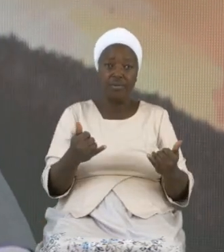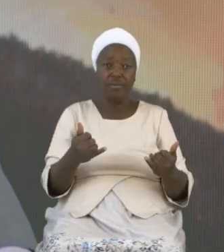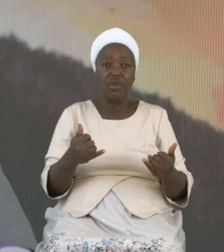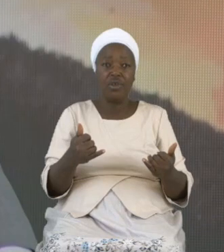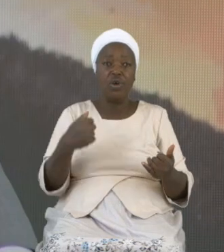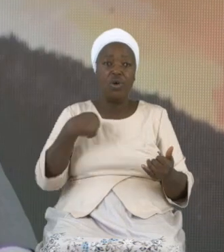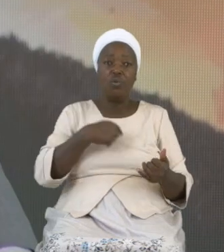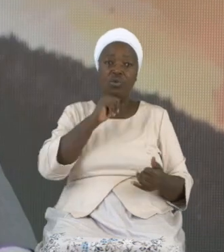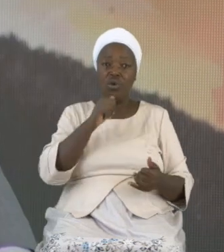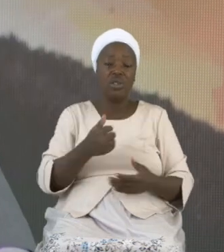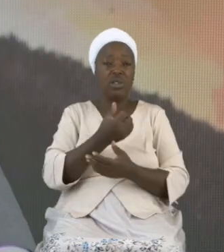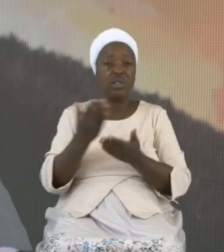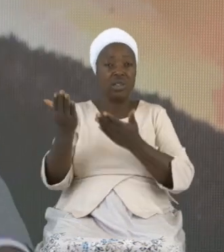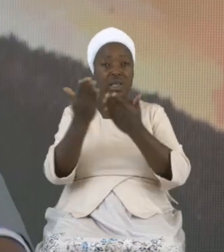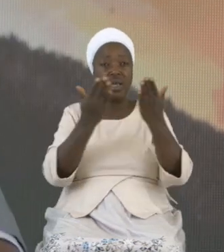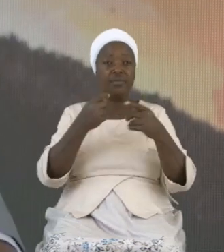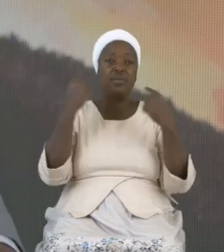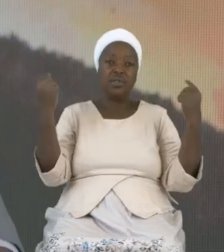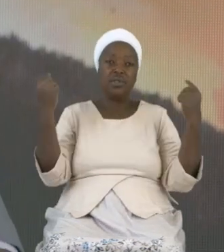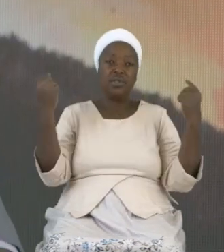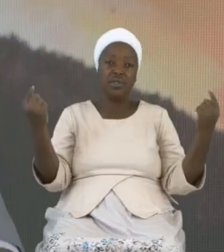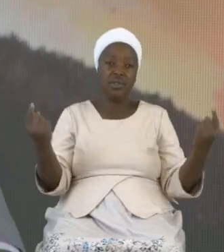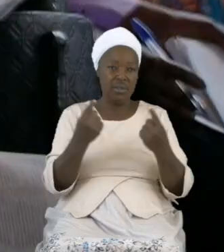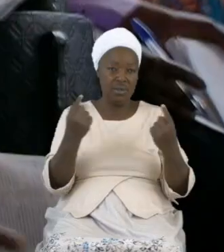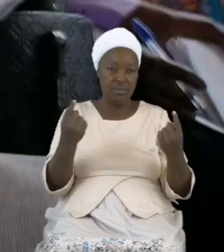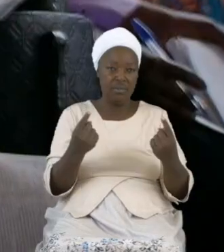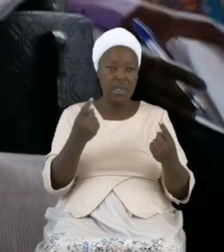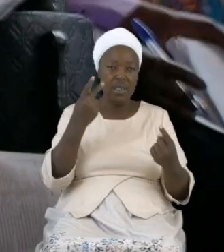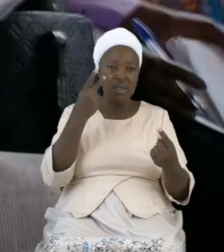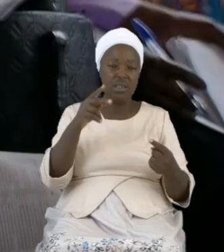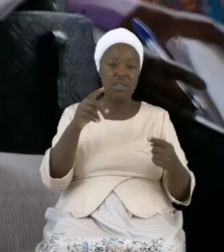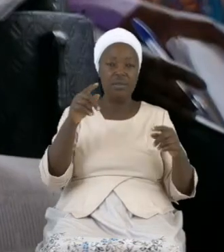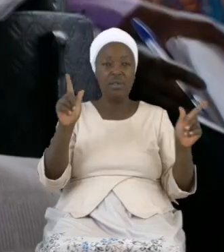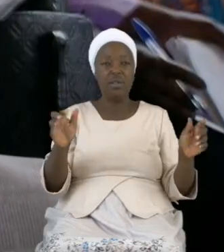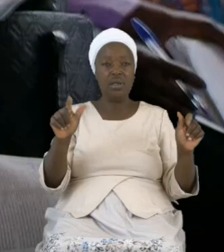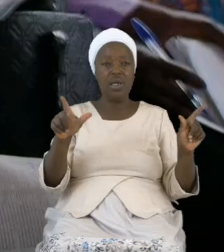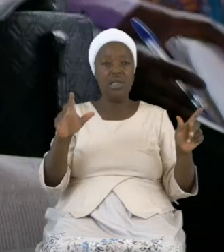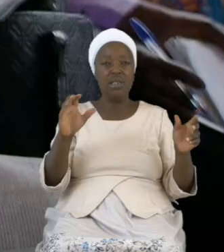serve sin. Look at Galatians chapter 2, verse 20.